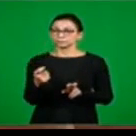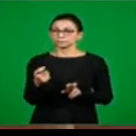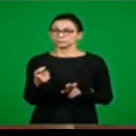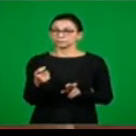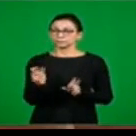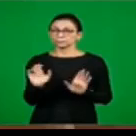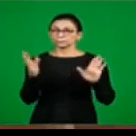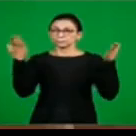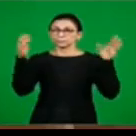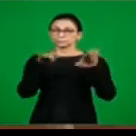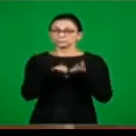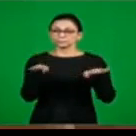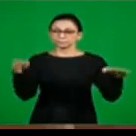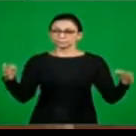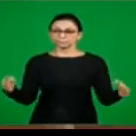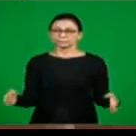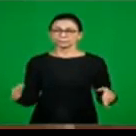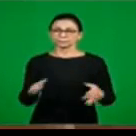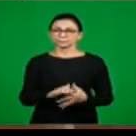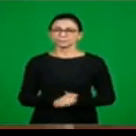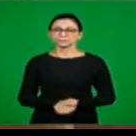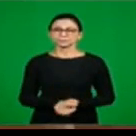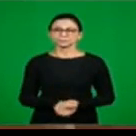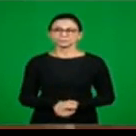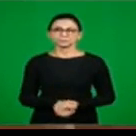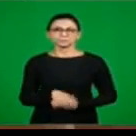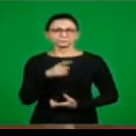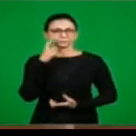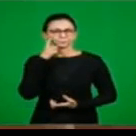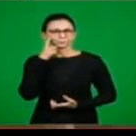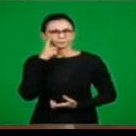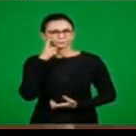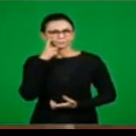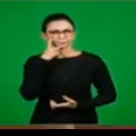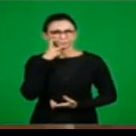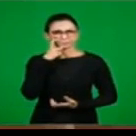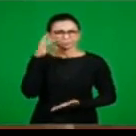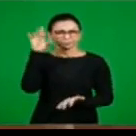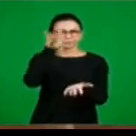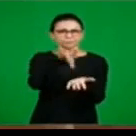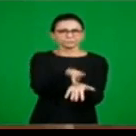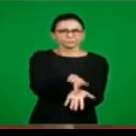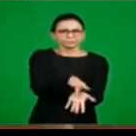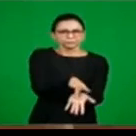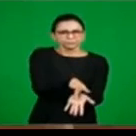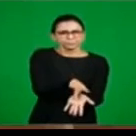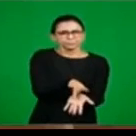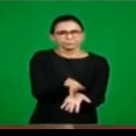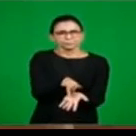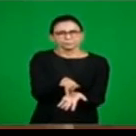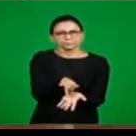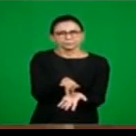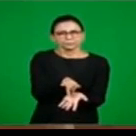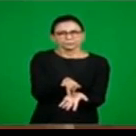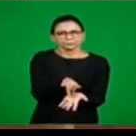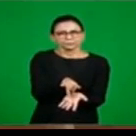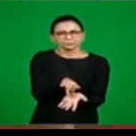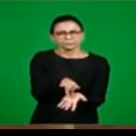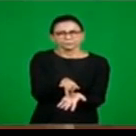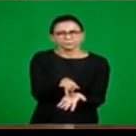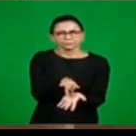to the banquet, to the supper of the Lord. So pay attention. In the original, without